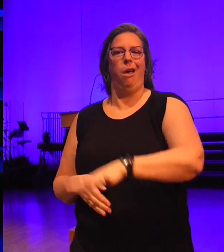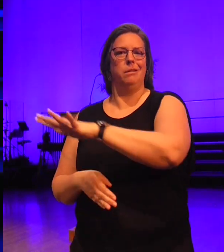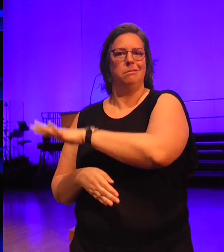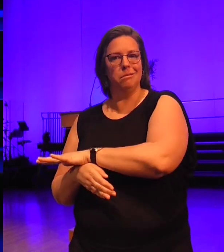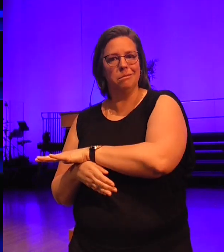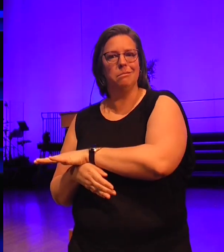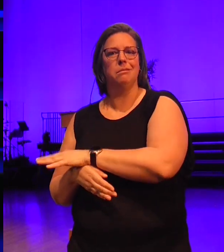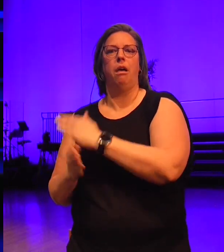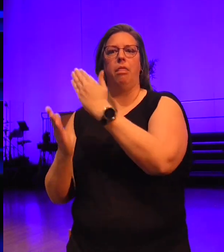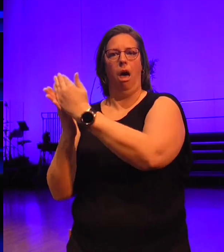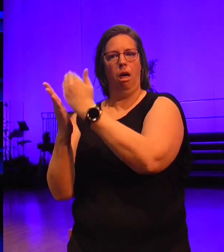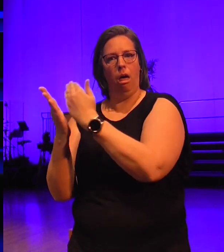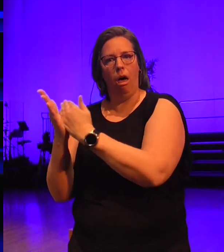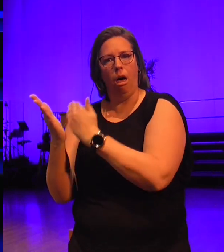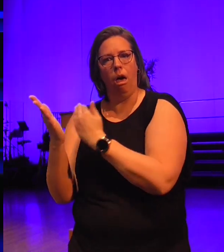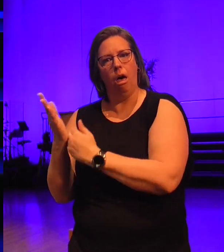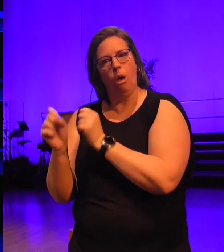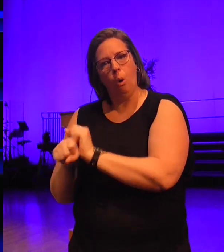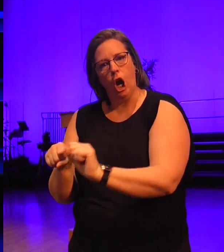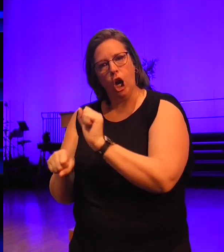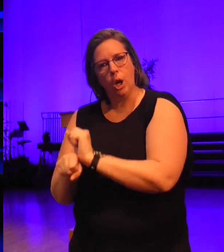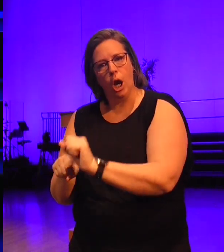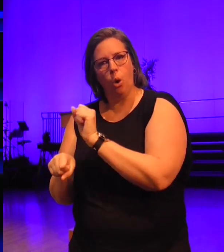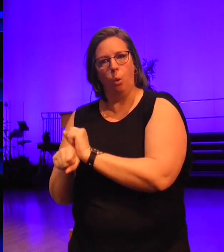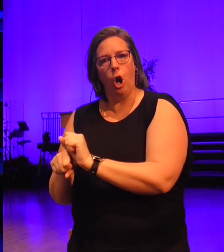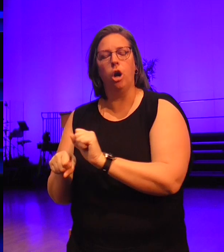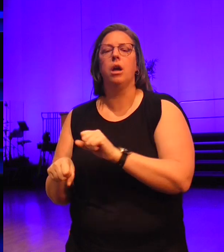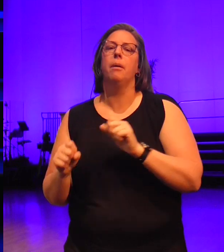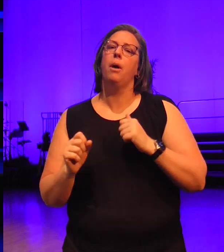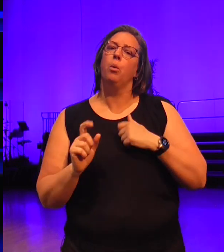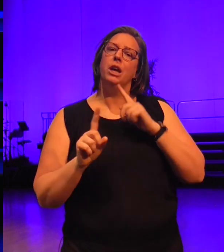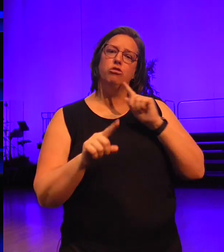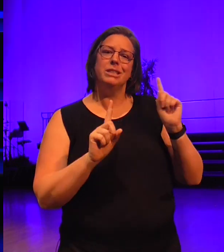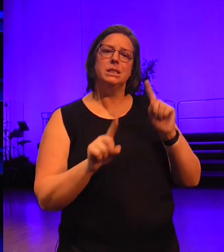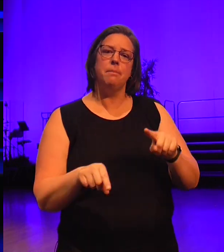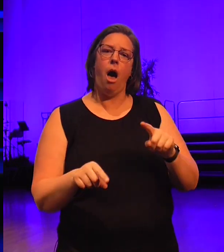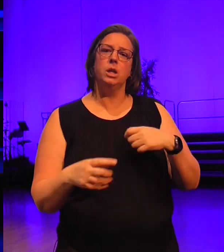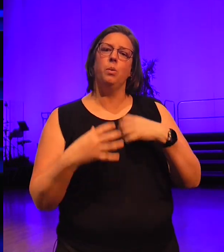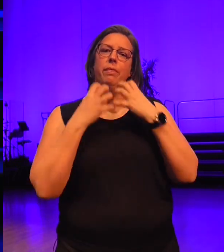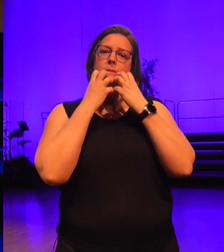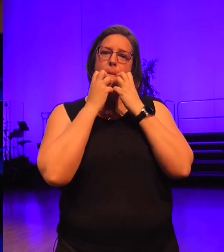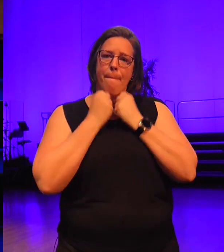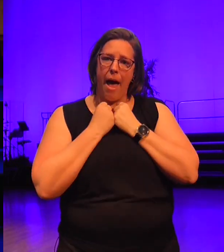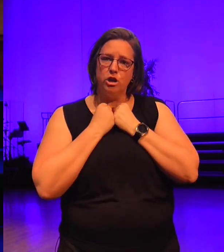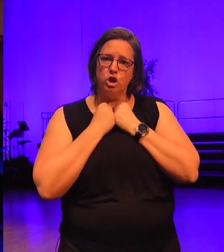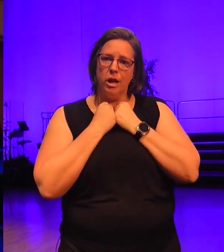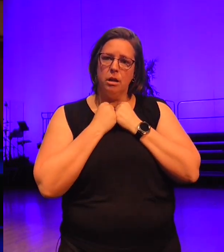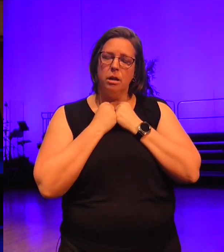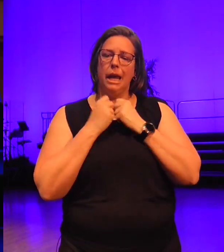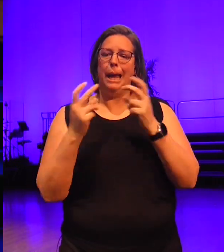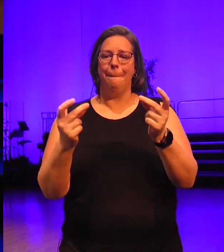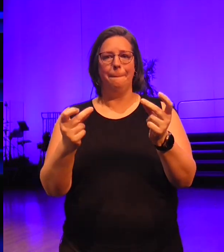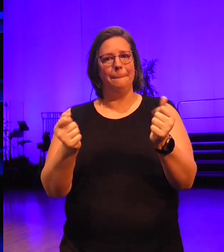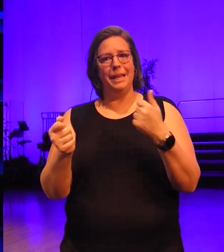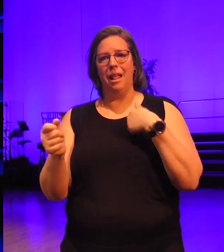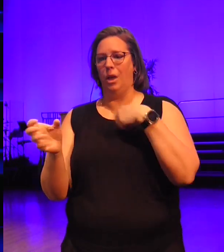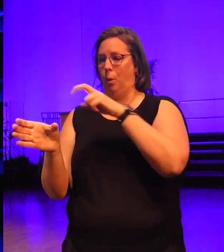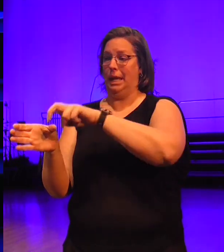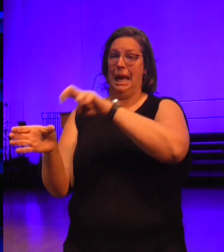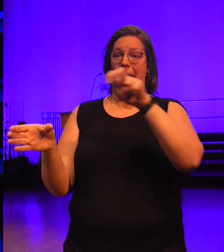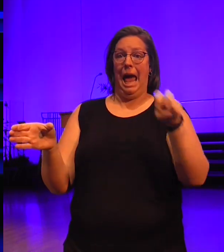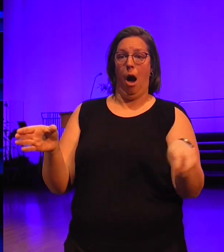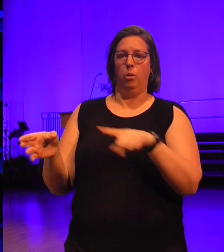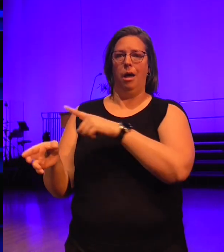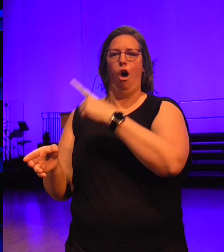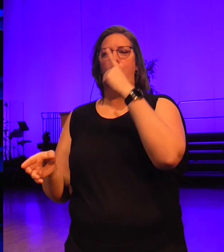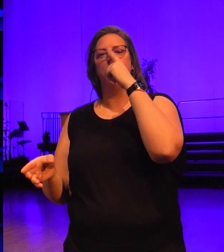task list, when we can, again, respond with compassion, we immediately get out of that rat race that Lily Tomlinson reminded us, even if